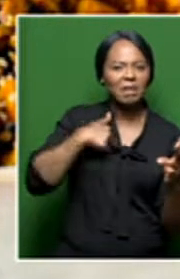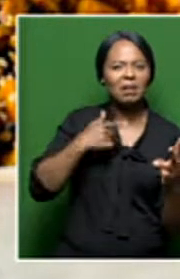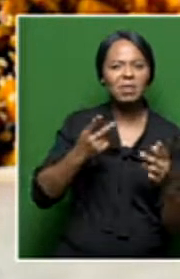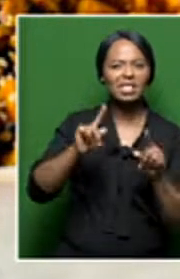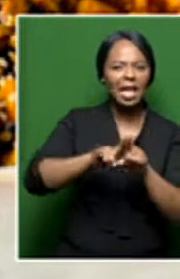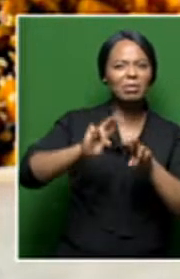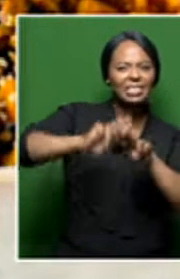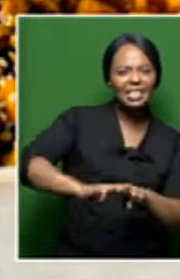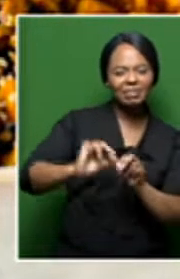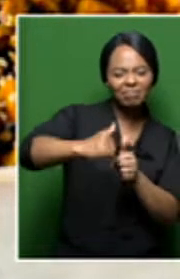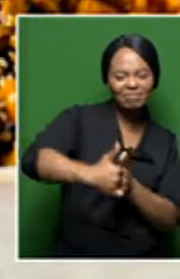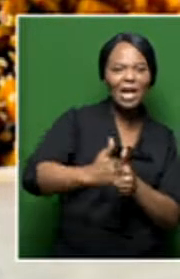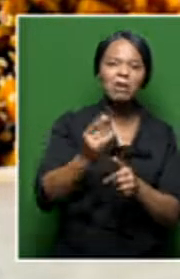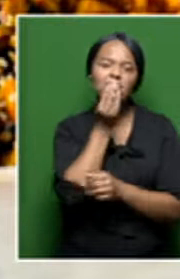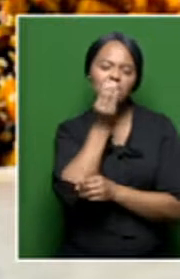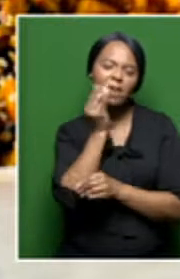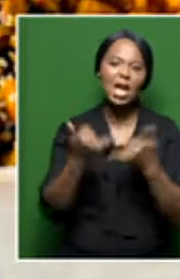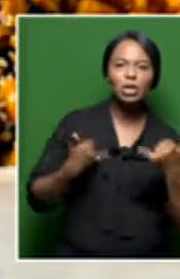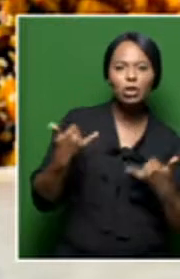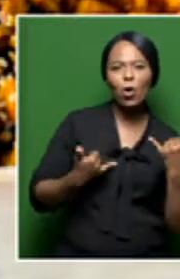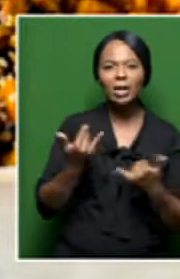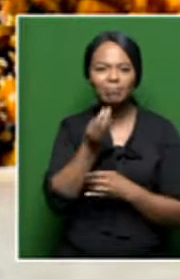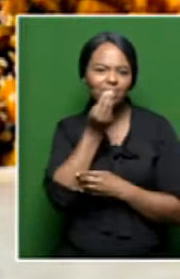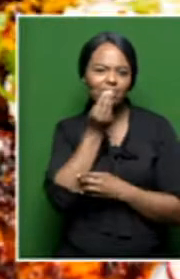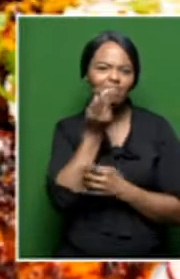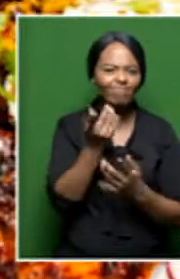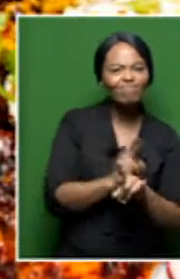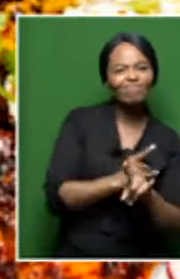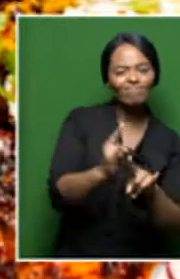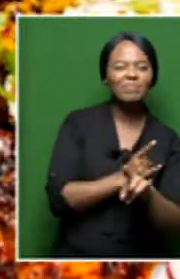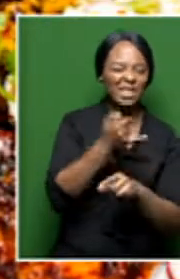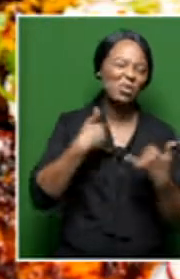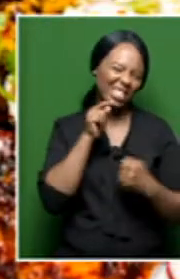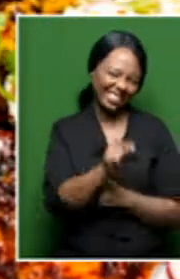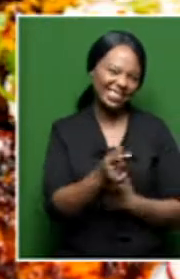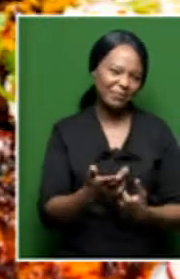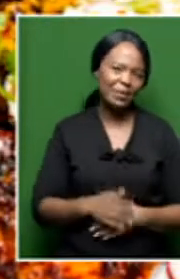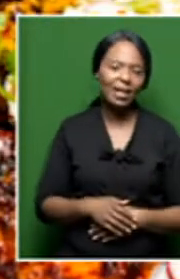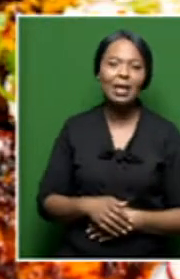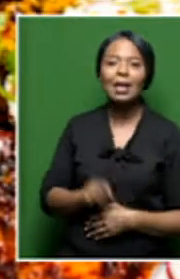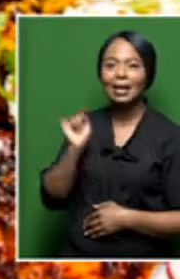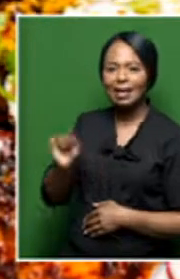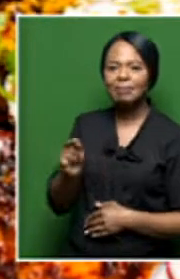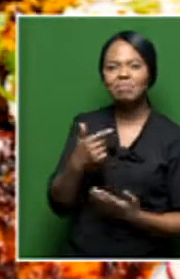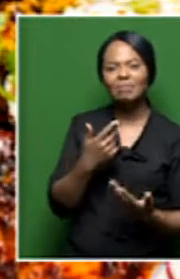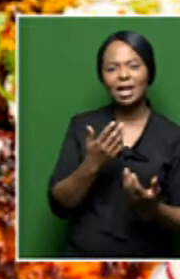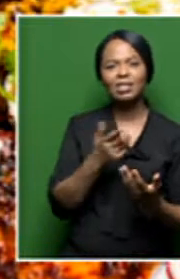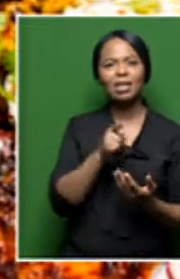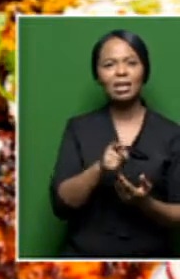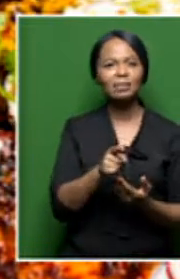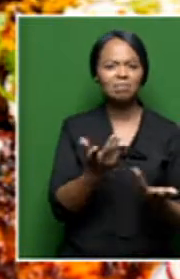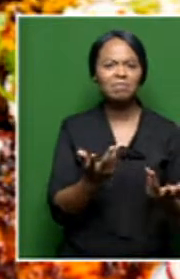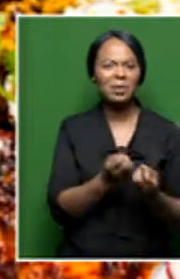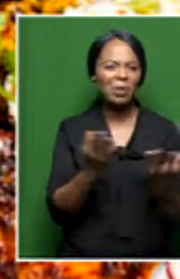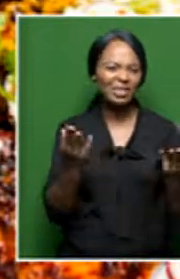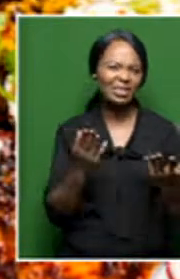table and talking and, just enjoying a good plate of food. I think I'm rustic. But at the same time, I try